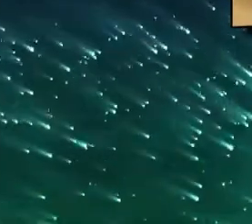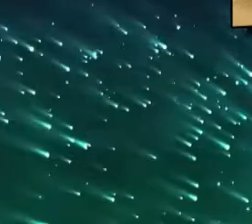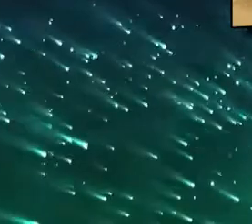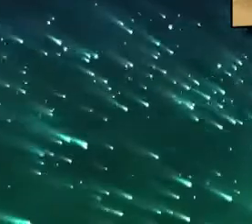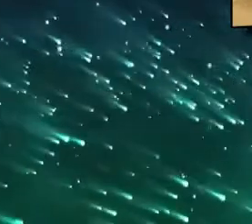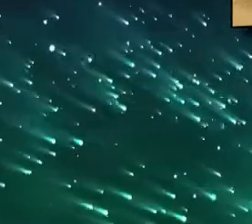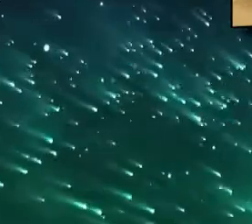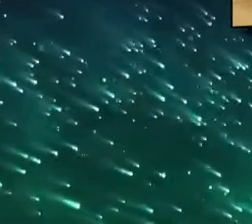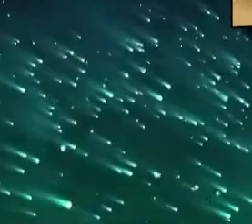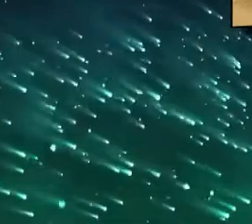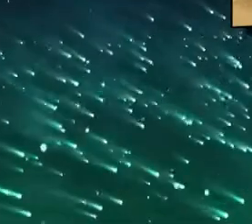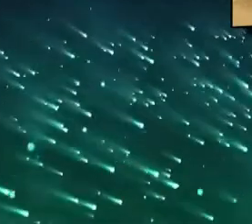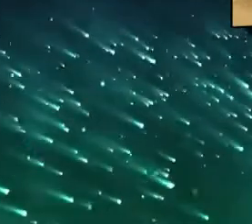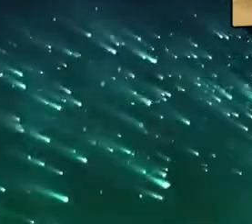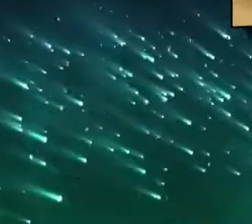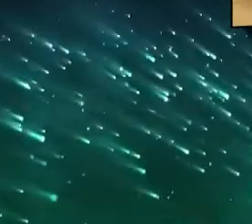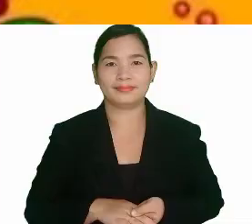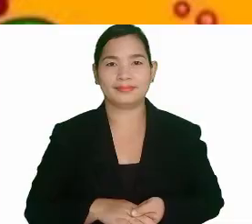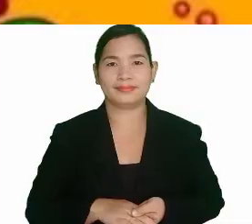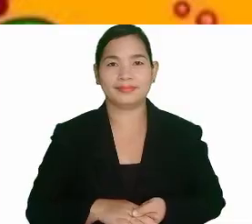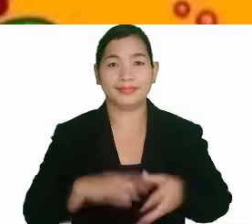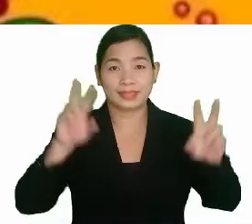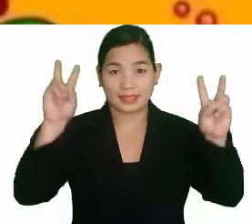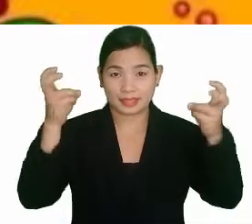dapat Tagum Radyo Eskwela na.